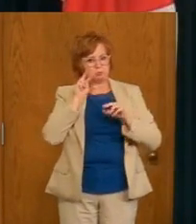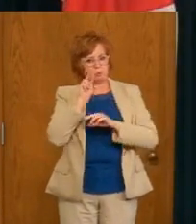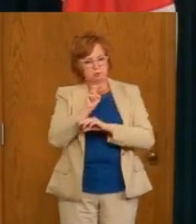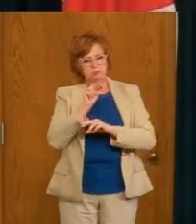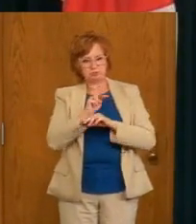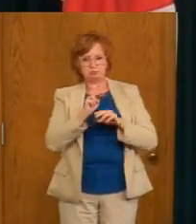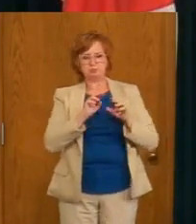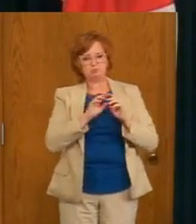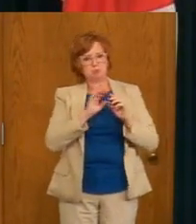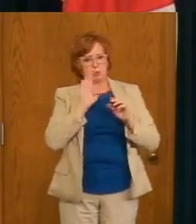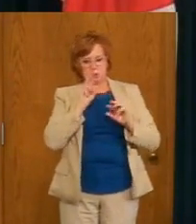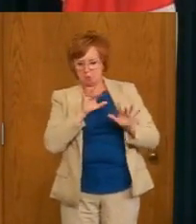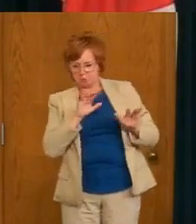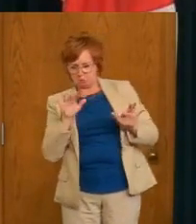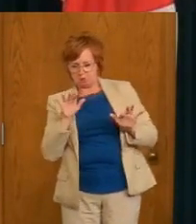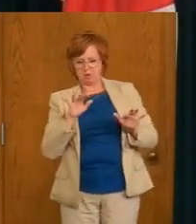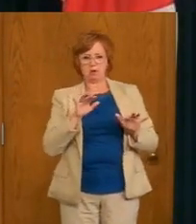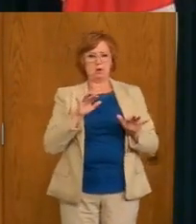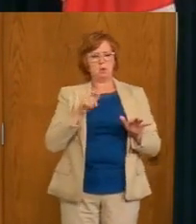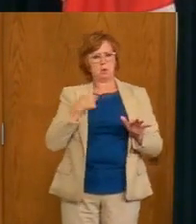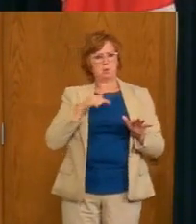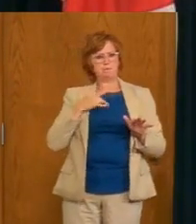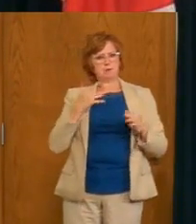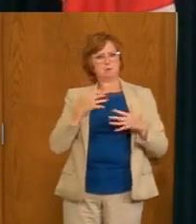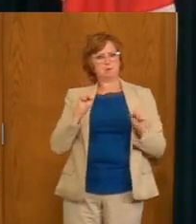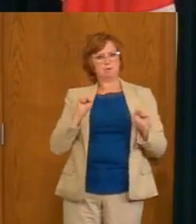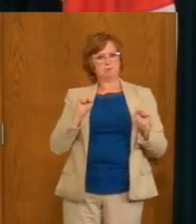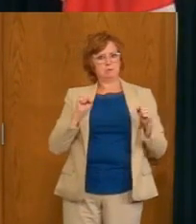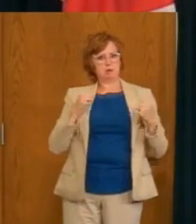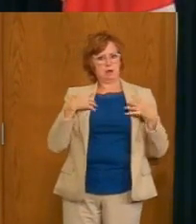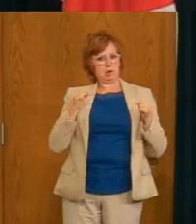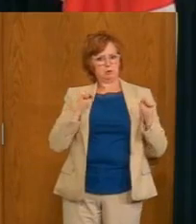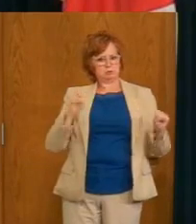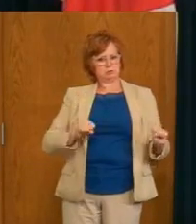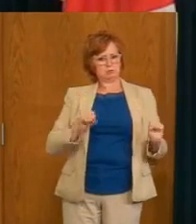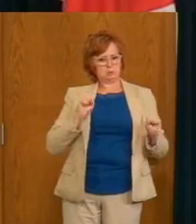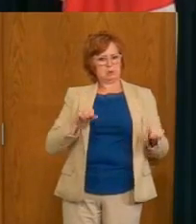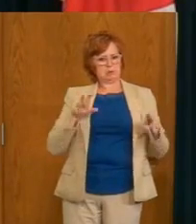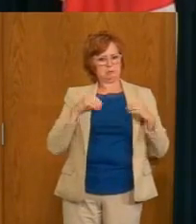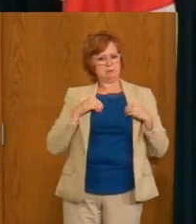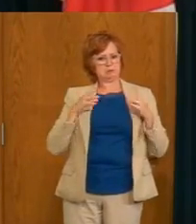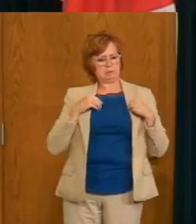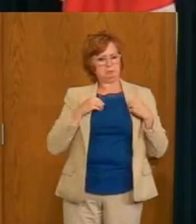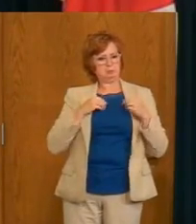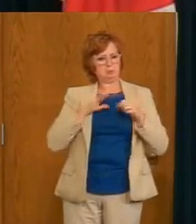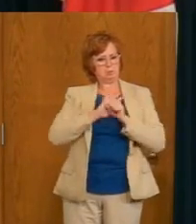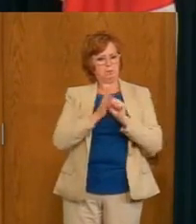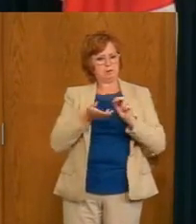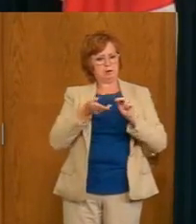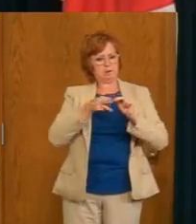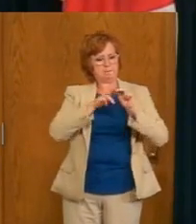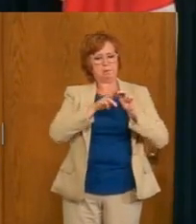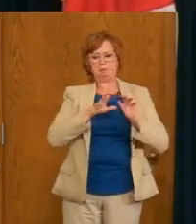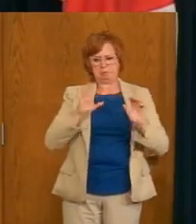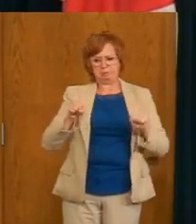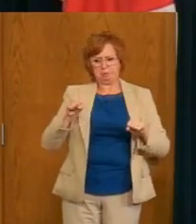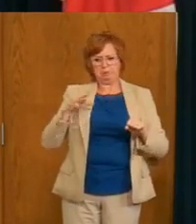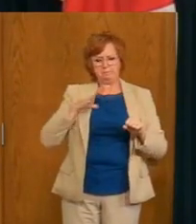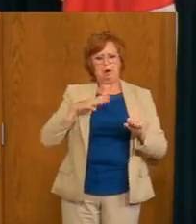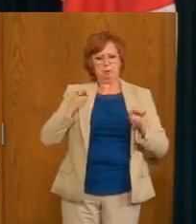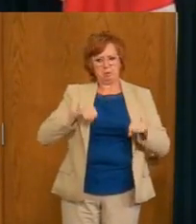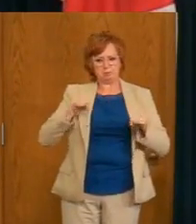this point, obviously, it makes sense to reopen in a way that now that we have